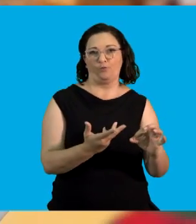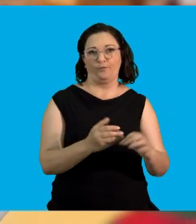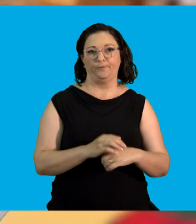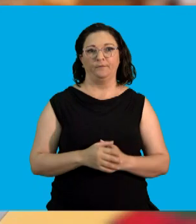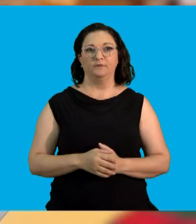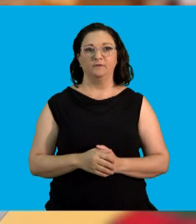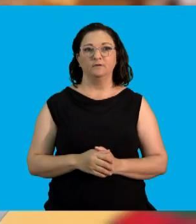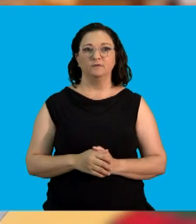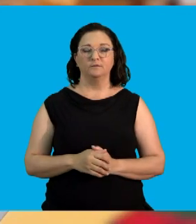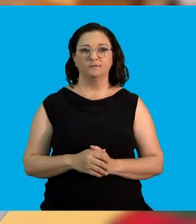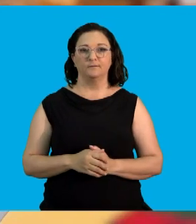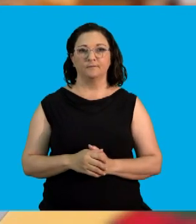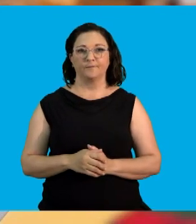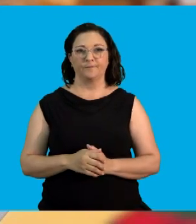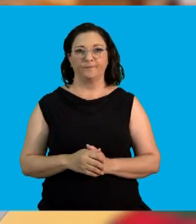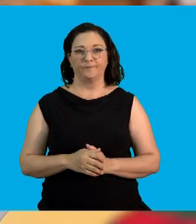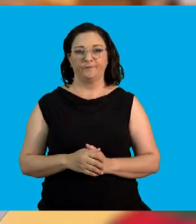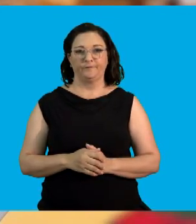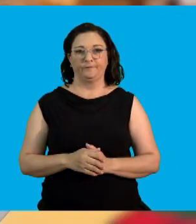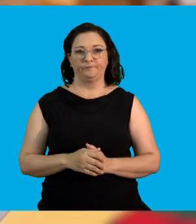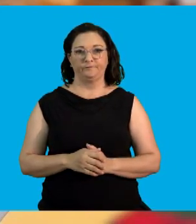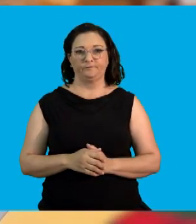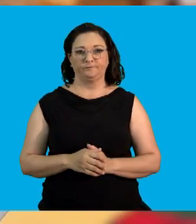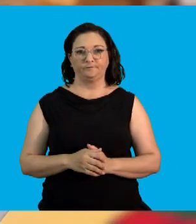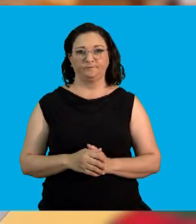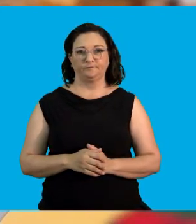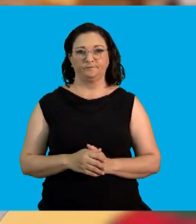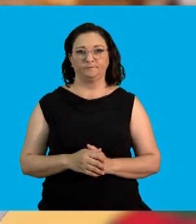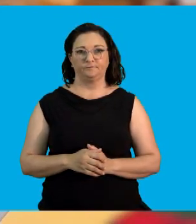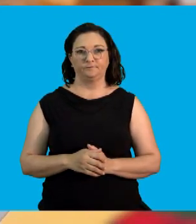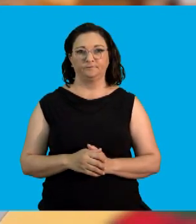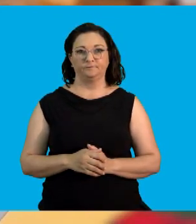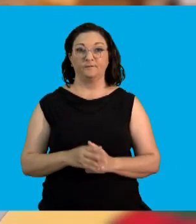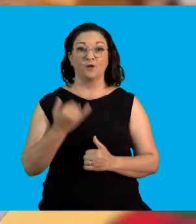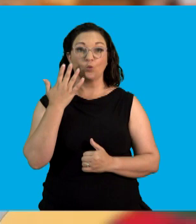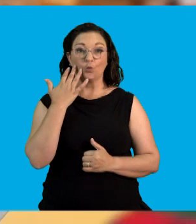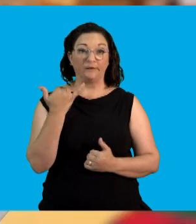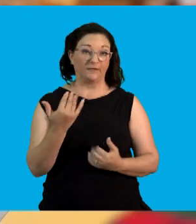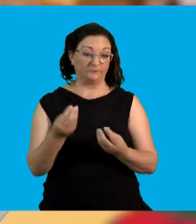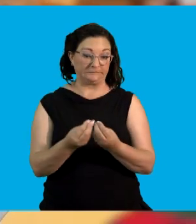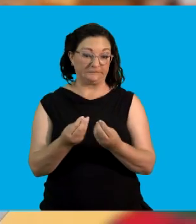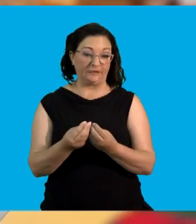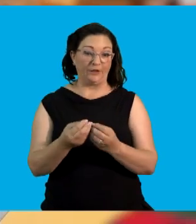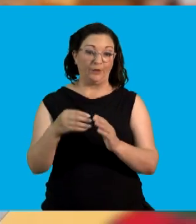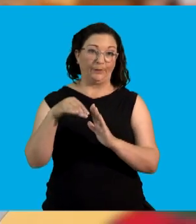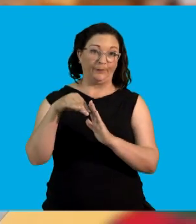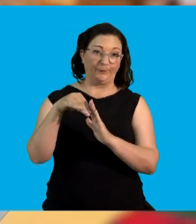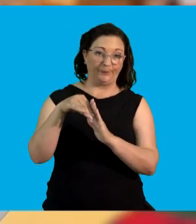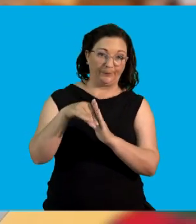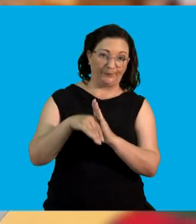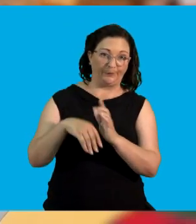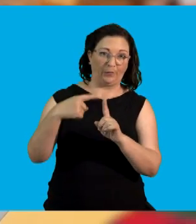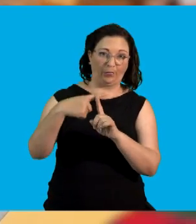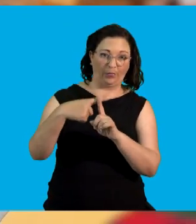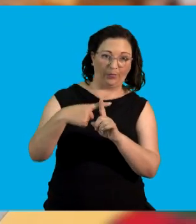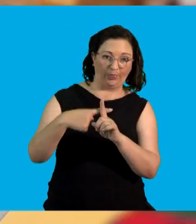increase the spaces between the particles. Now, what about now if we are cooling the substance or by decreasing